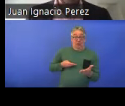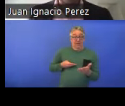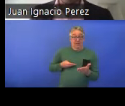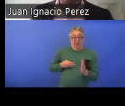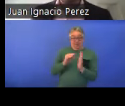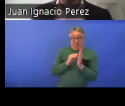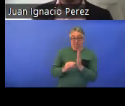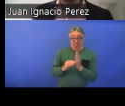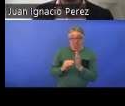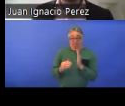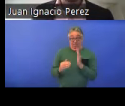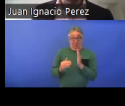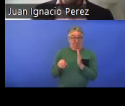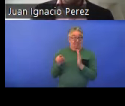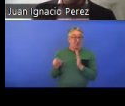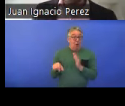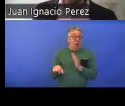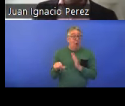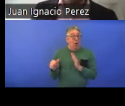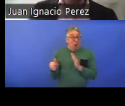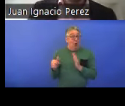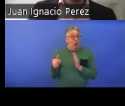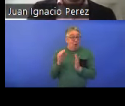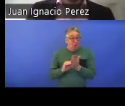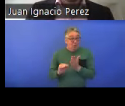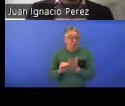these articles, the committee will continue to include